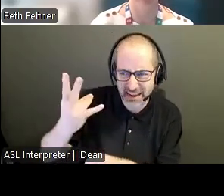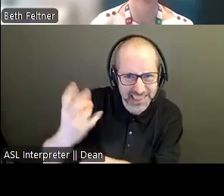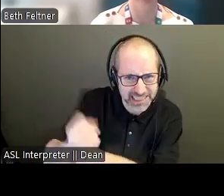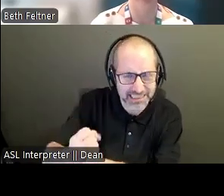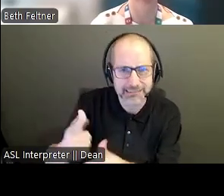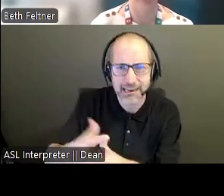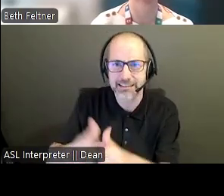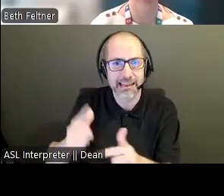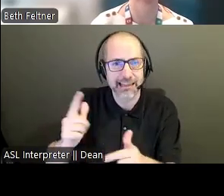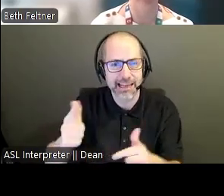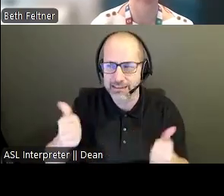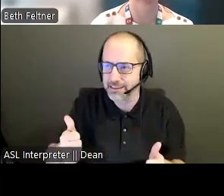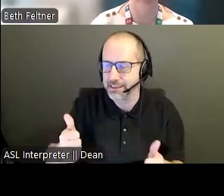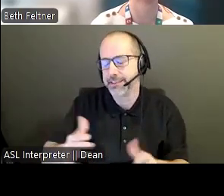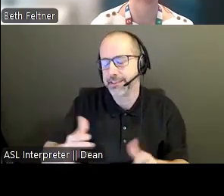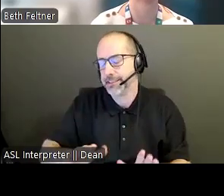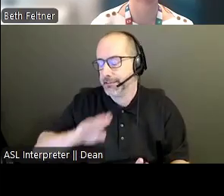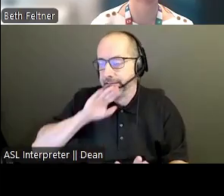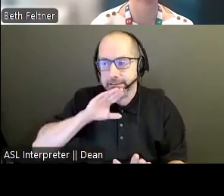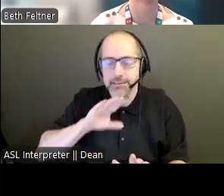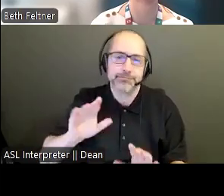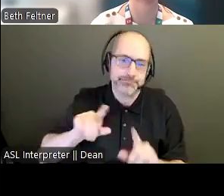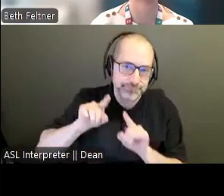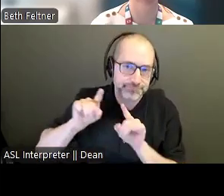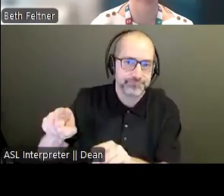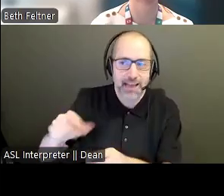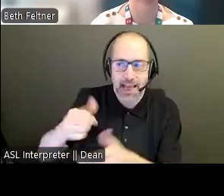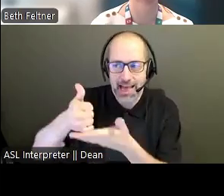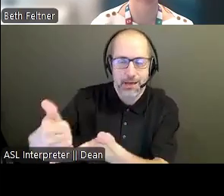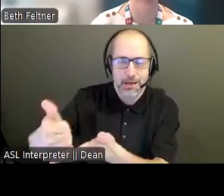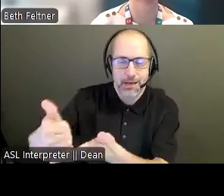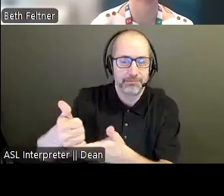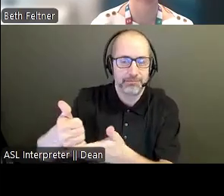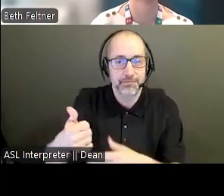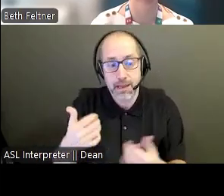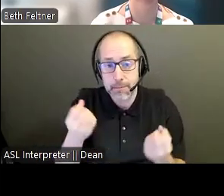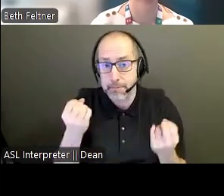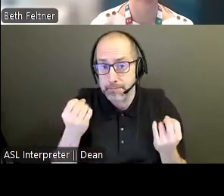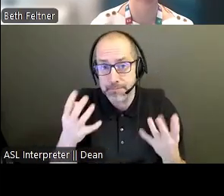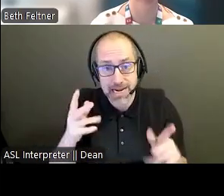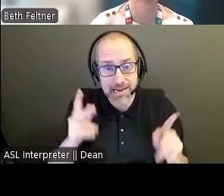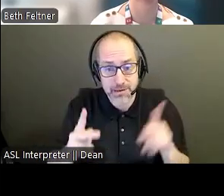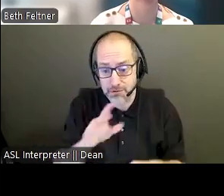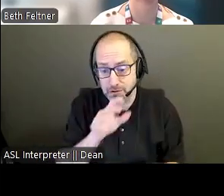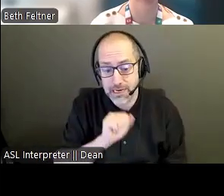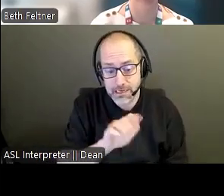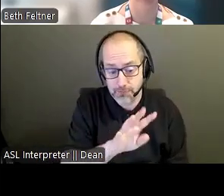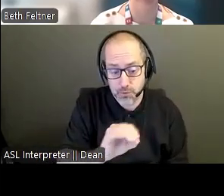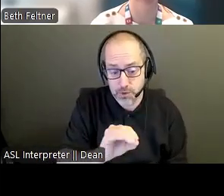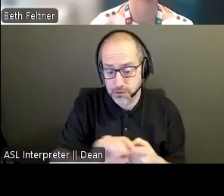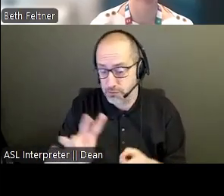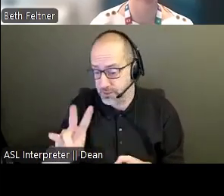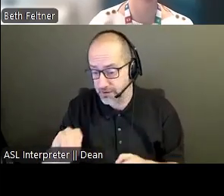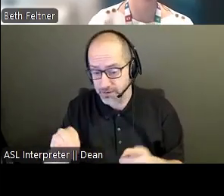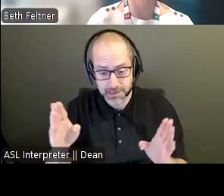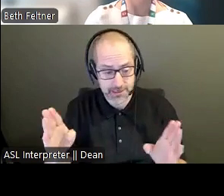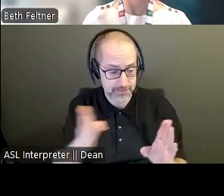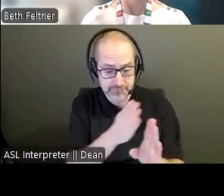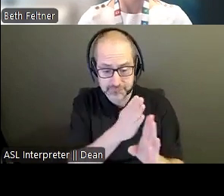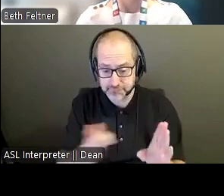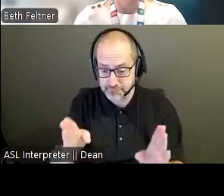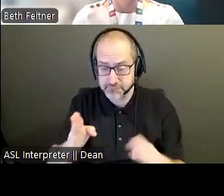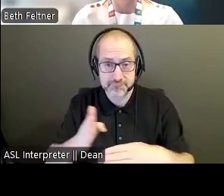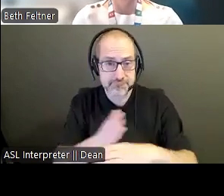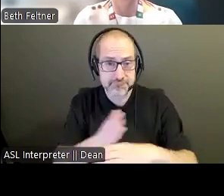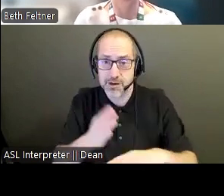then there's many Canadians between the age of 40 and 70 who are completely unaware that they have any hearing loss.